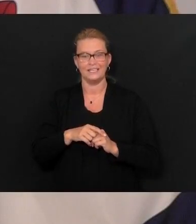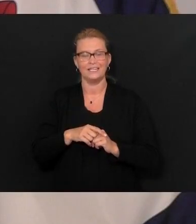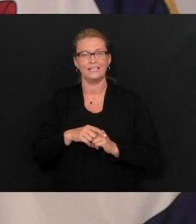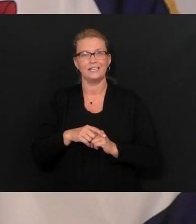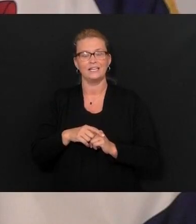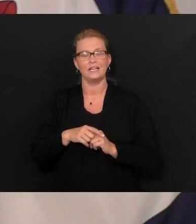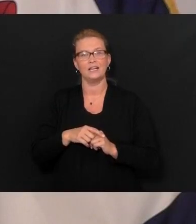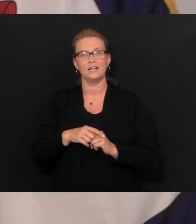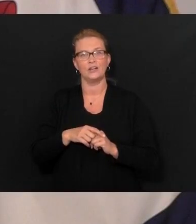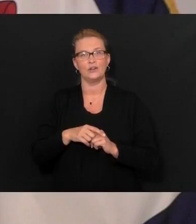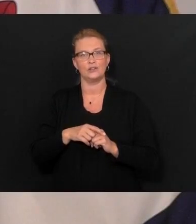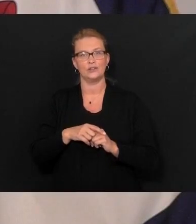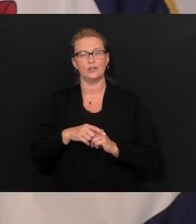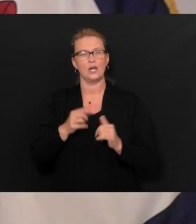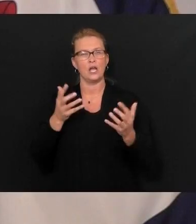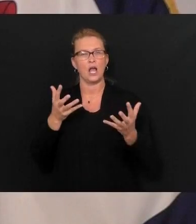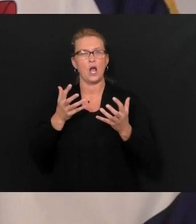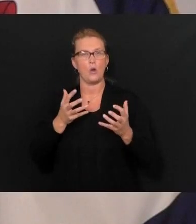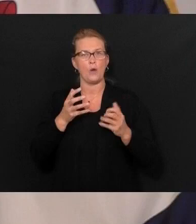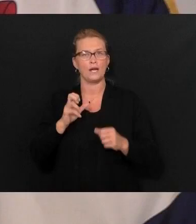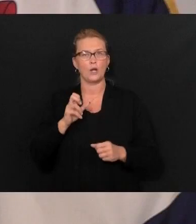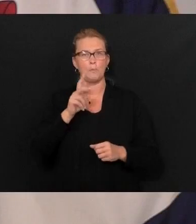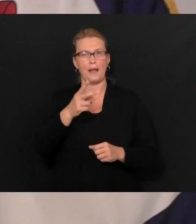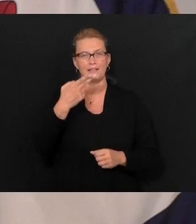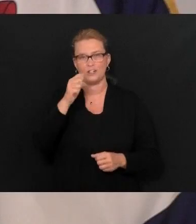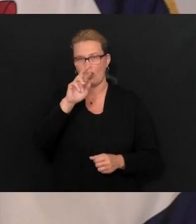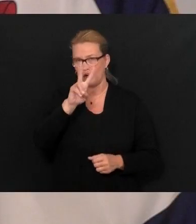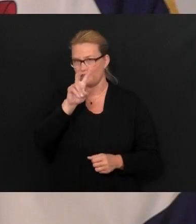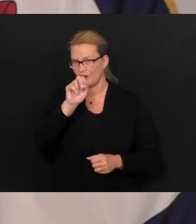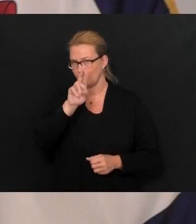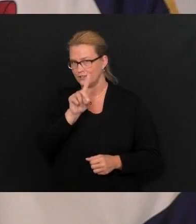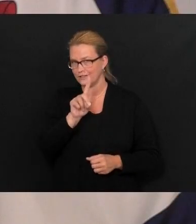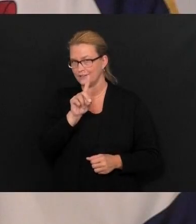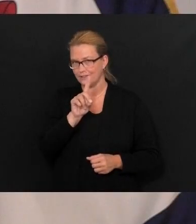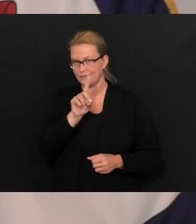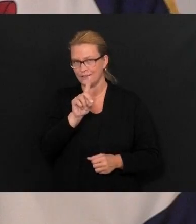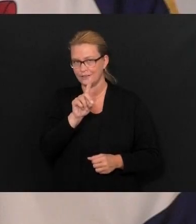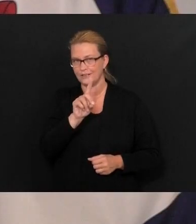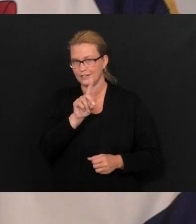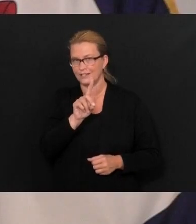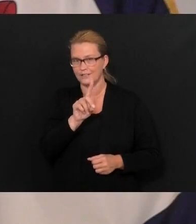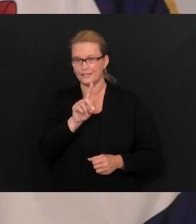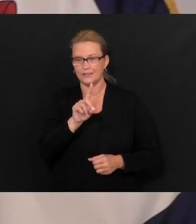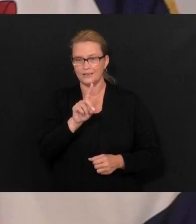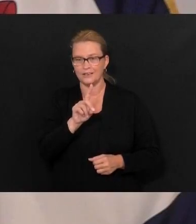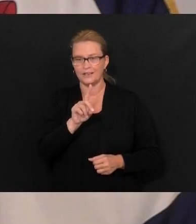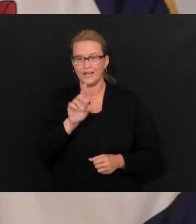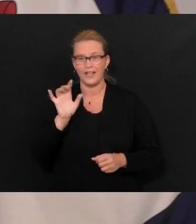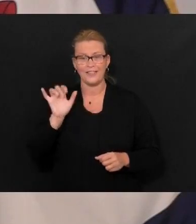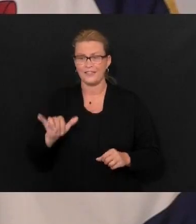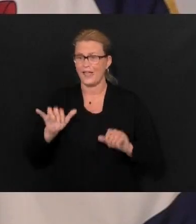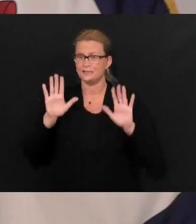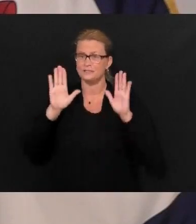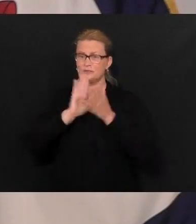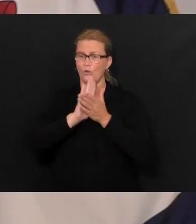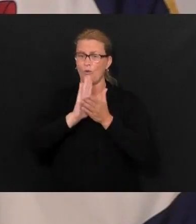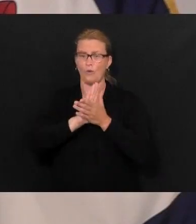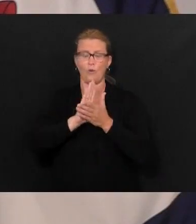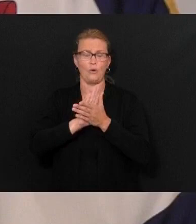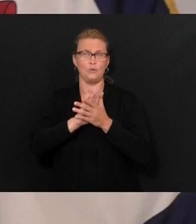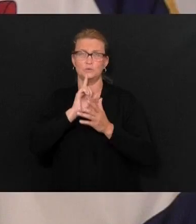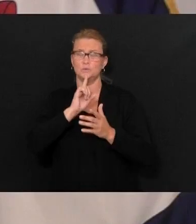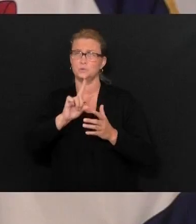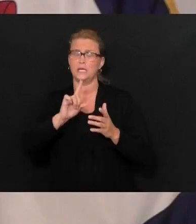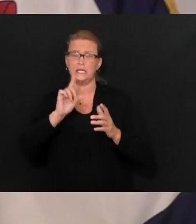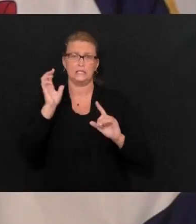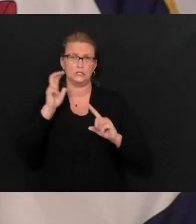And but I want to jump back to Harvard just one second, because it's a fabulous school and an